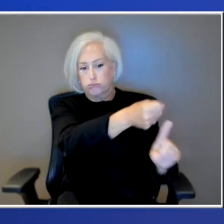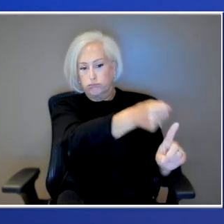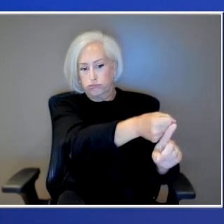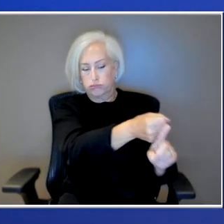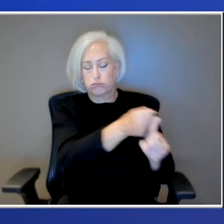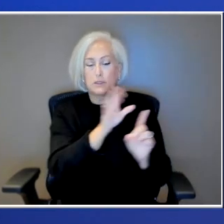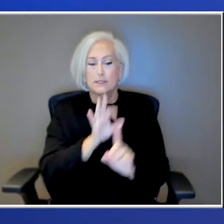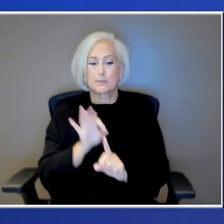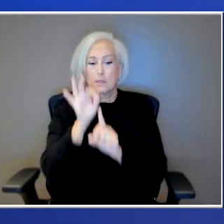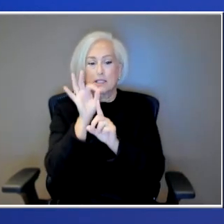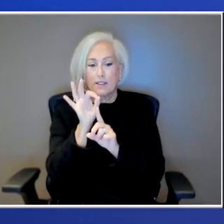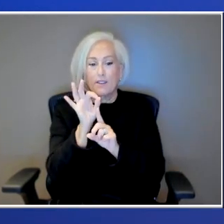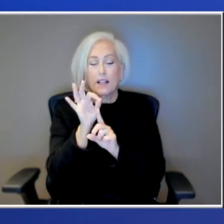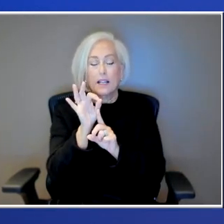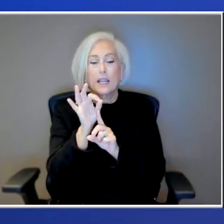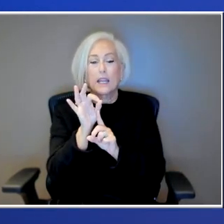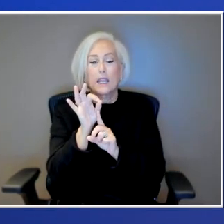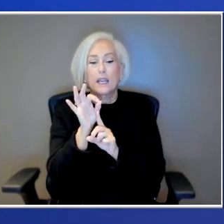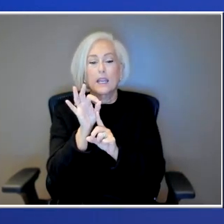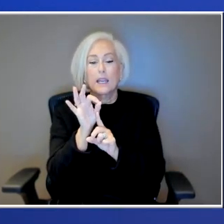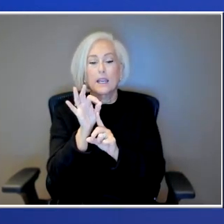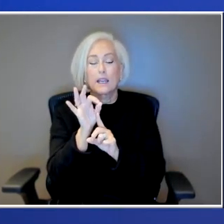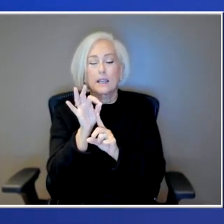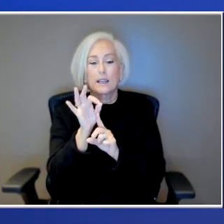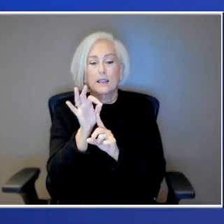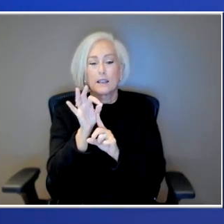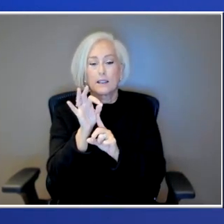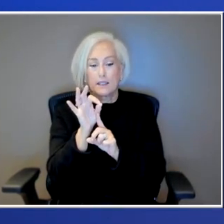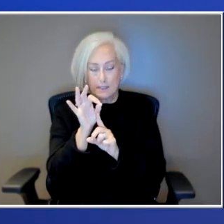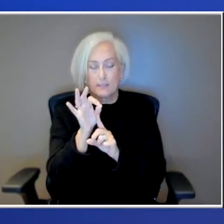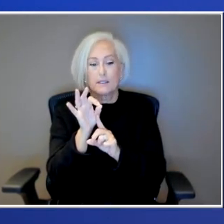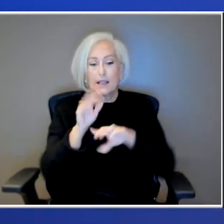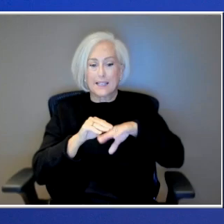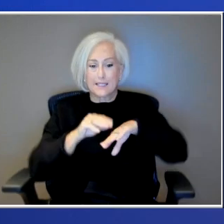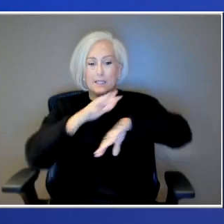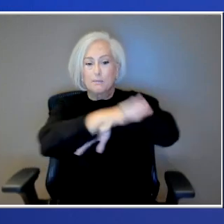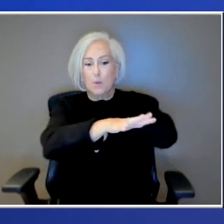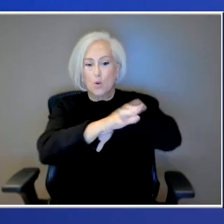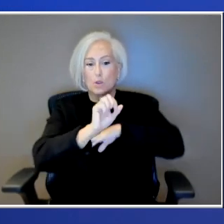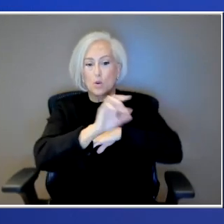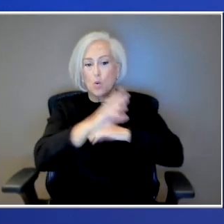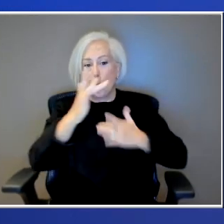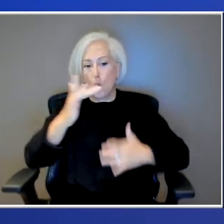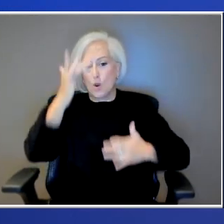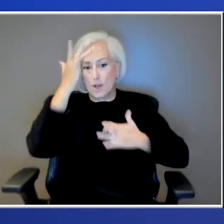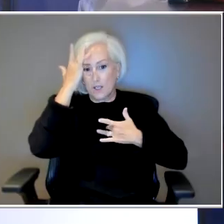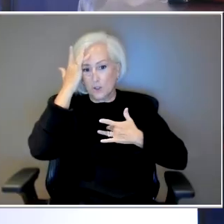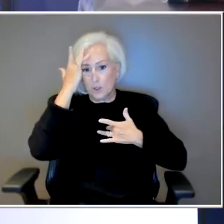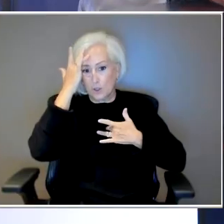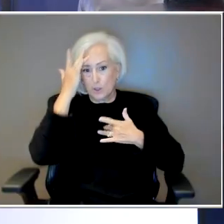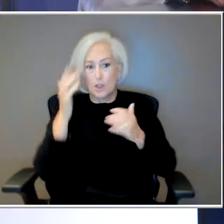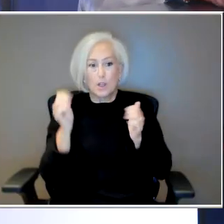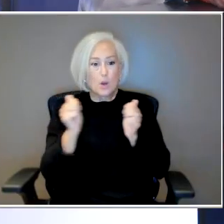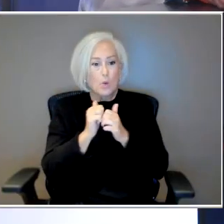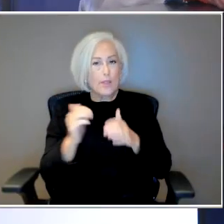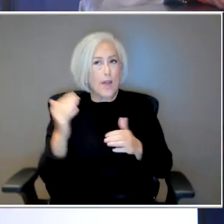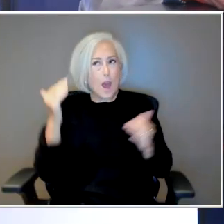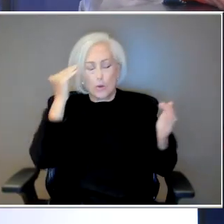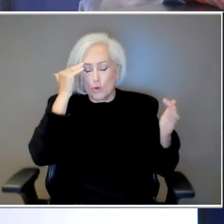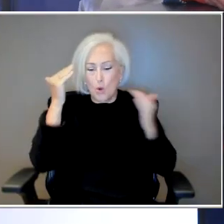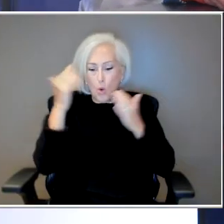also wondering about an exposure or an illness with no known exposure. I think we're still looking for that as